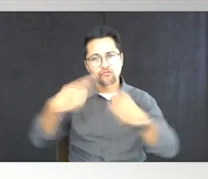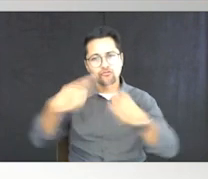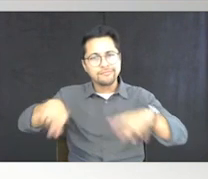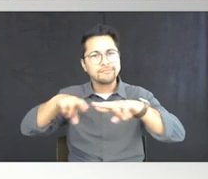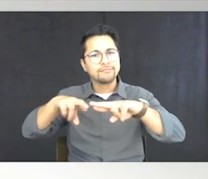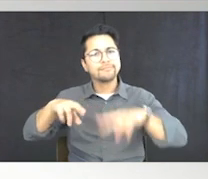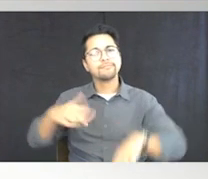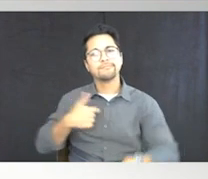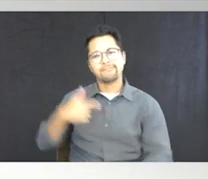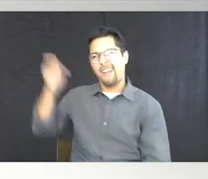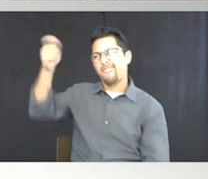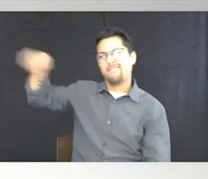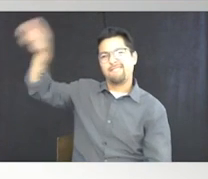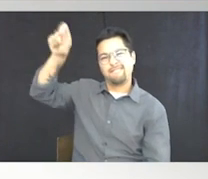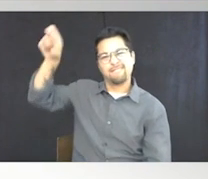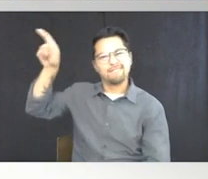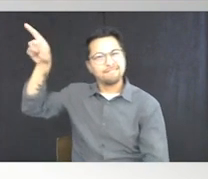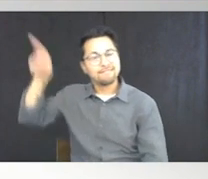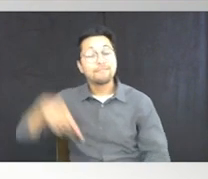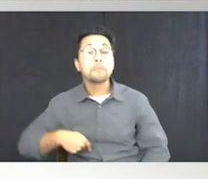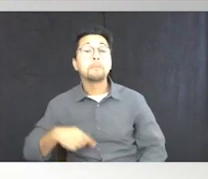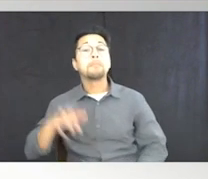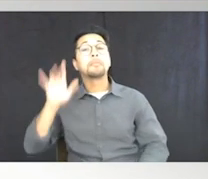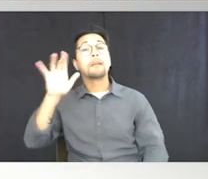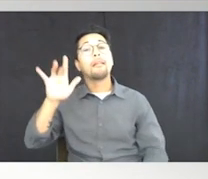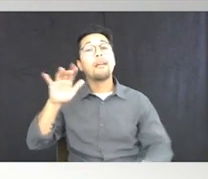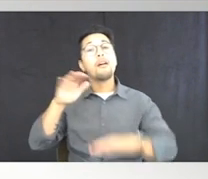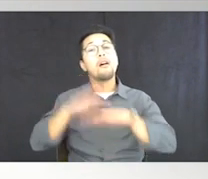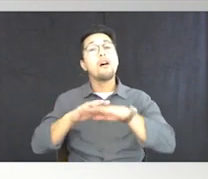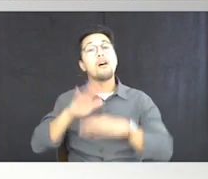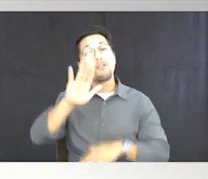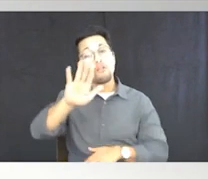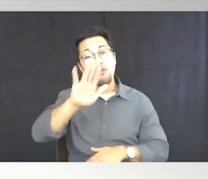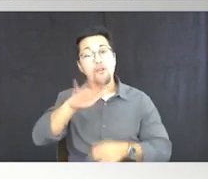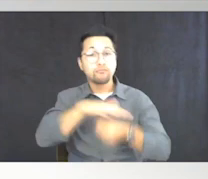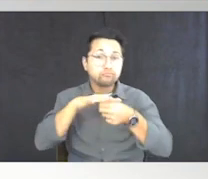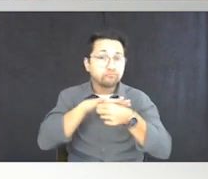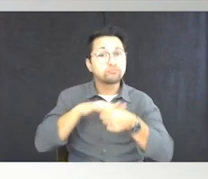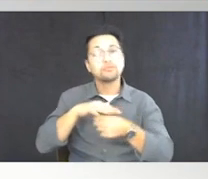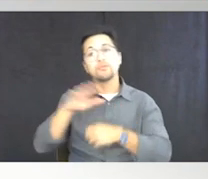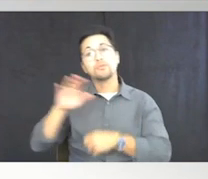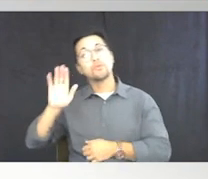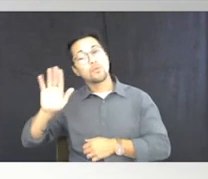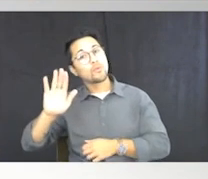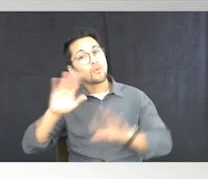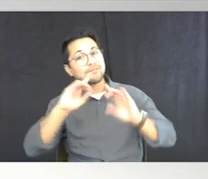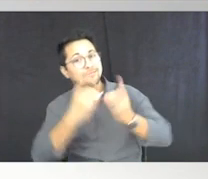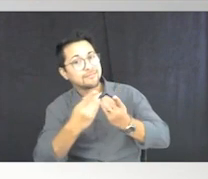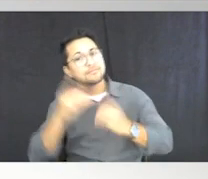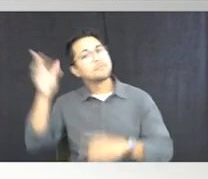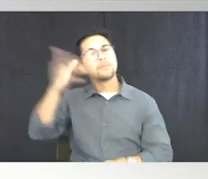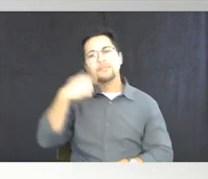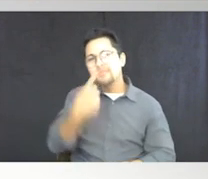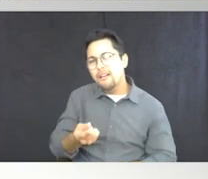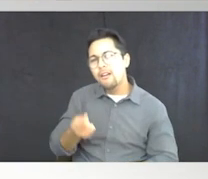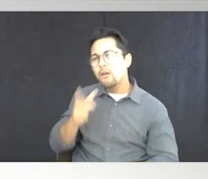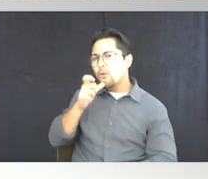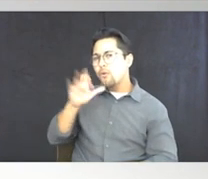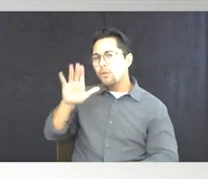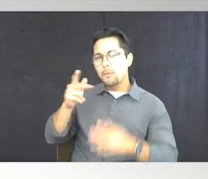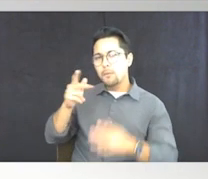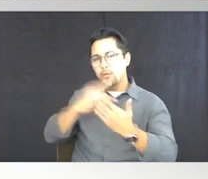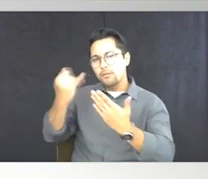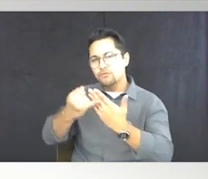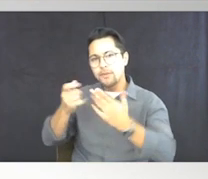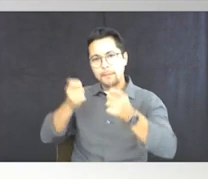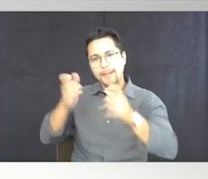circled it, and click on your region, your district, it will tell you who the project